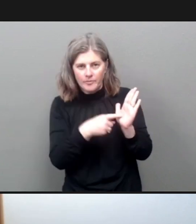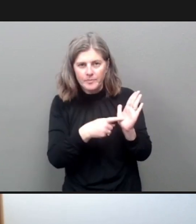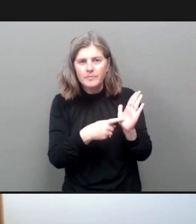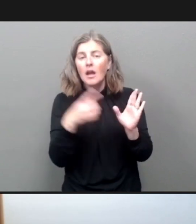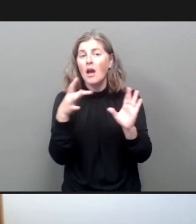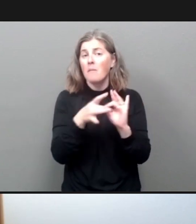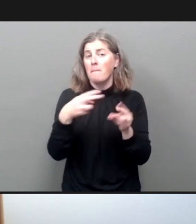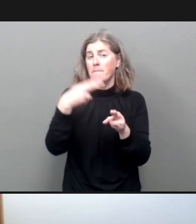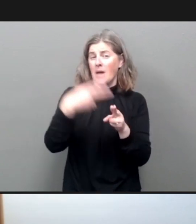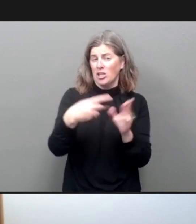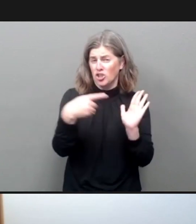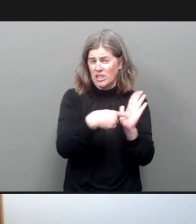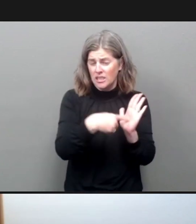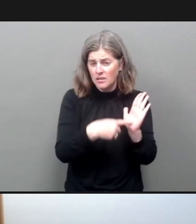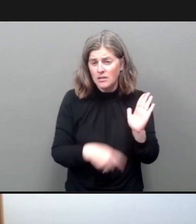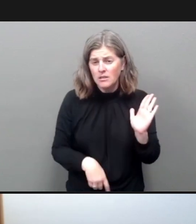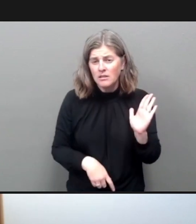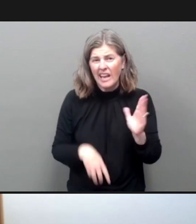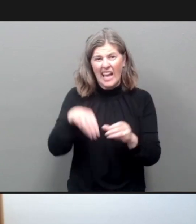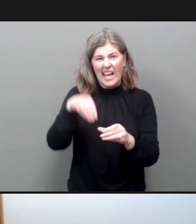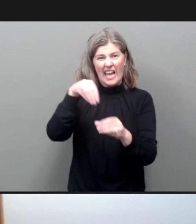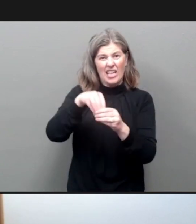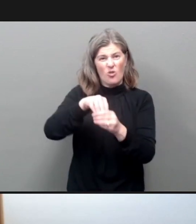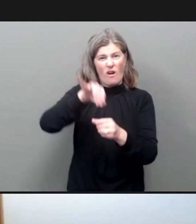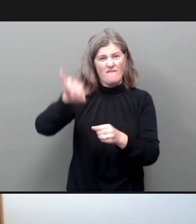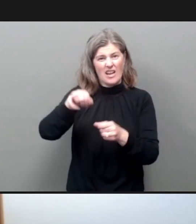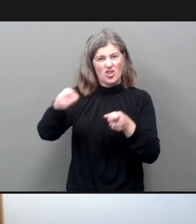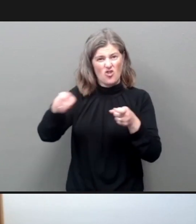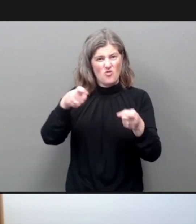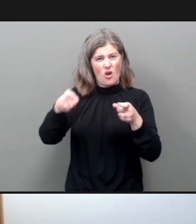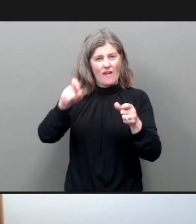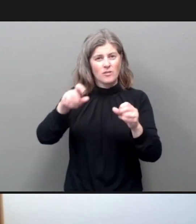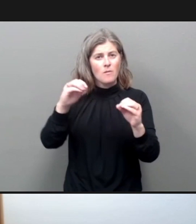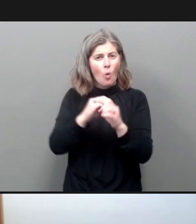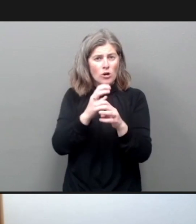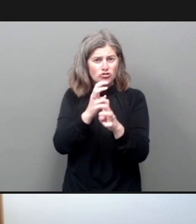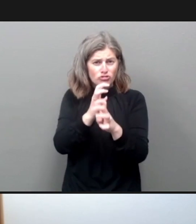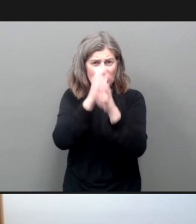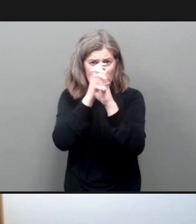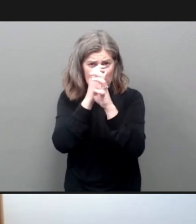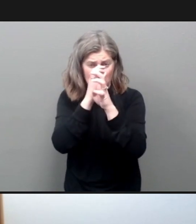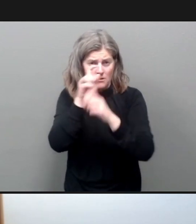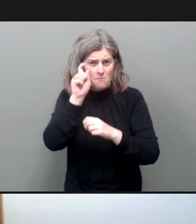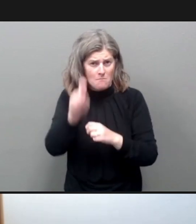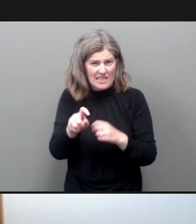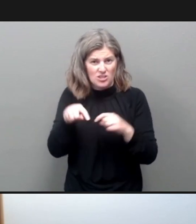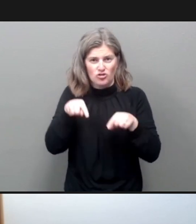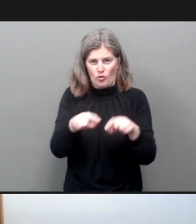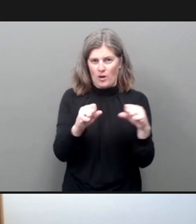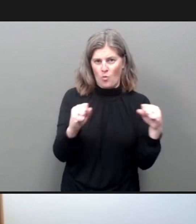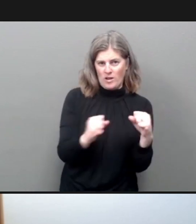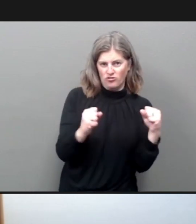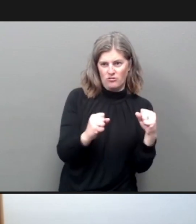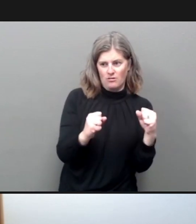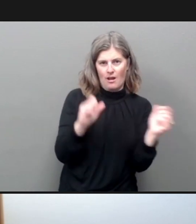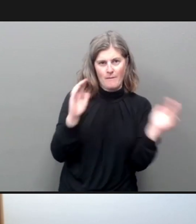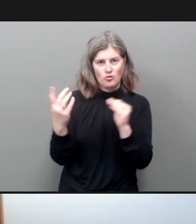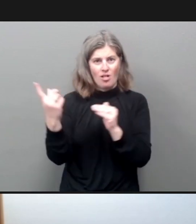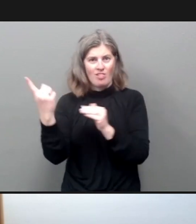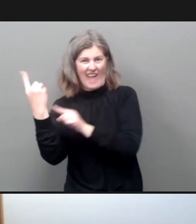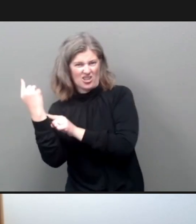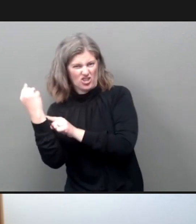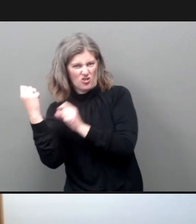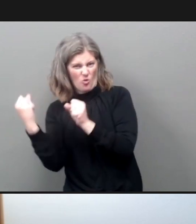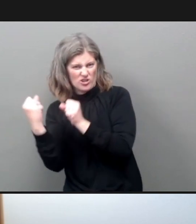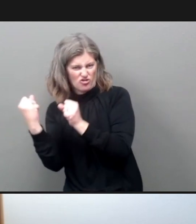about that indoor infection control needs to be more stringent this winter than last winter. And at first